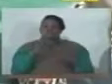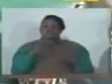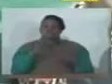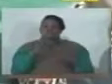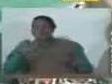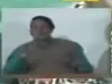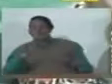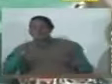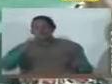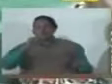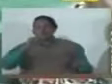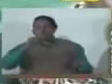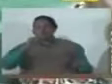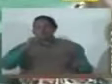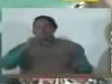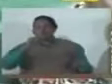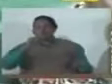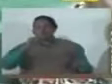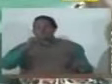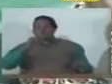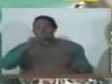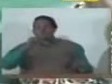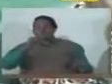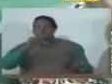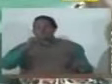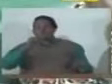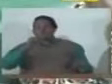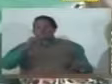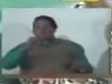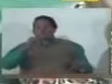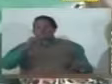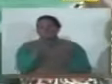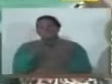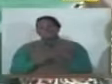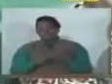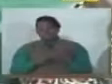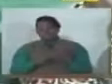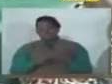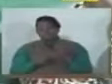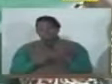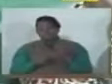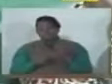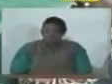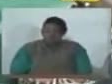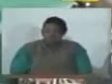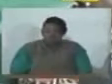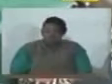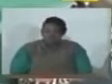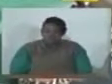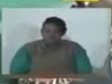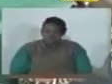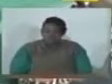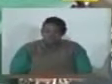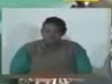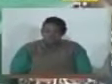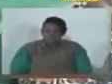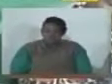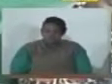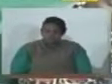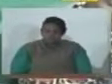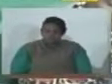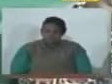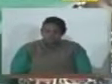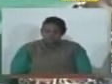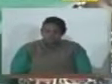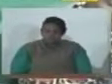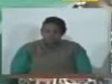Mr. Speaker, most members of parliament received this. This program has ended. And Mr.